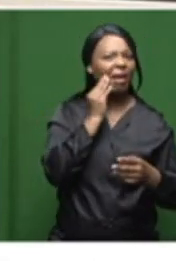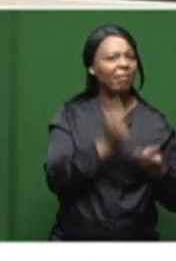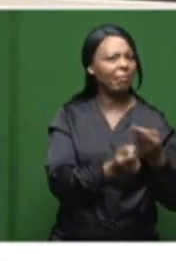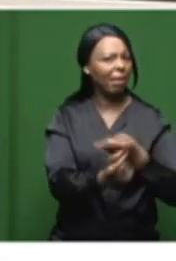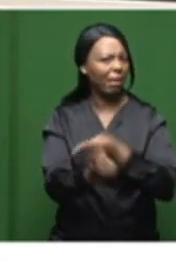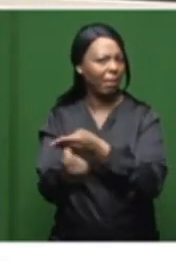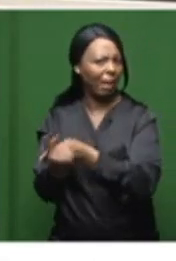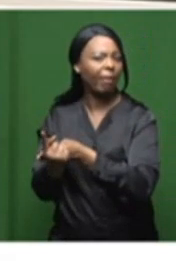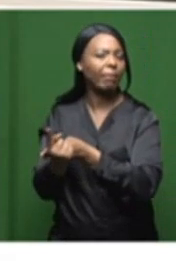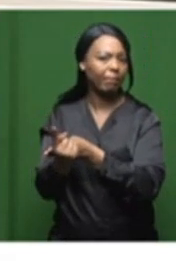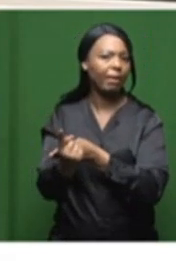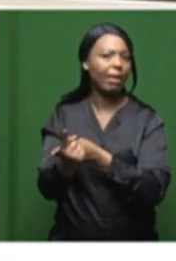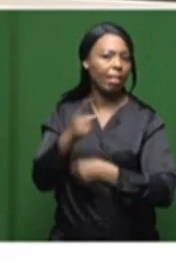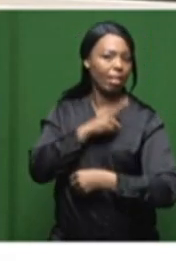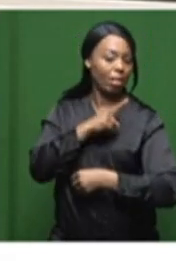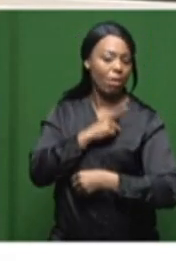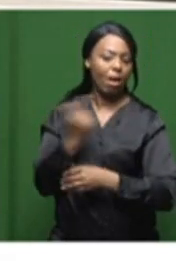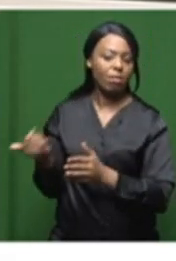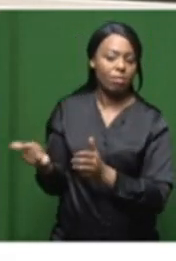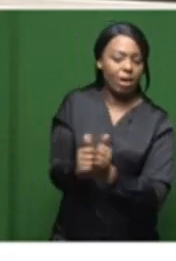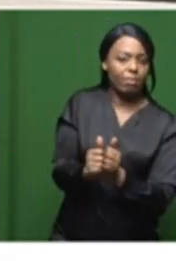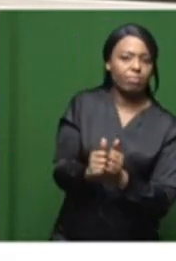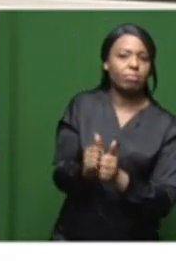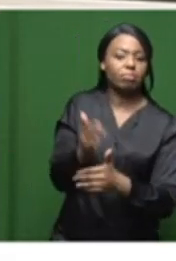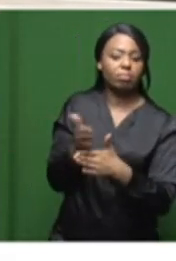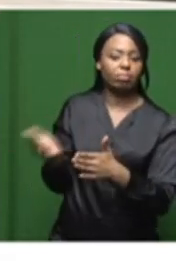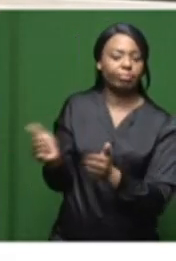we're collaborating with